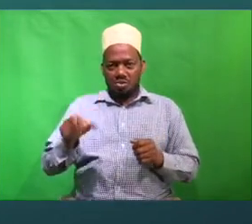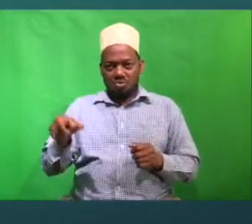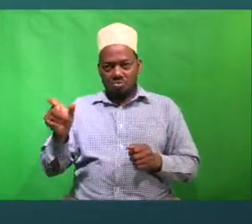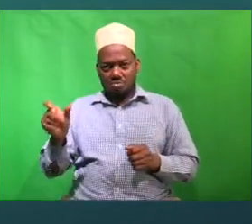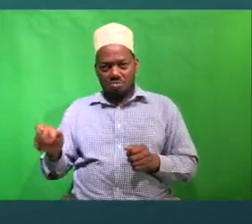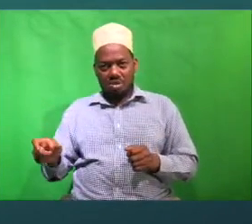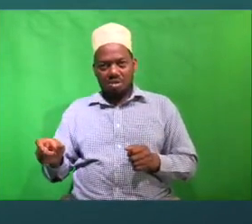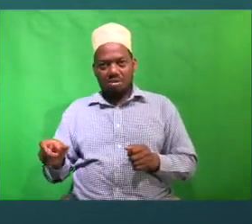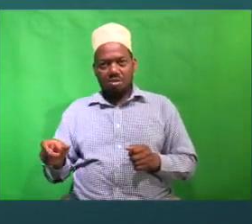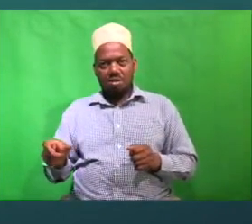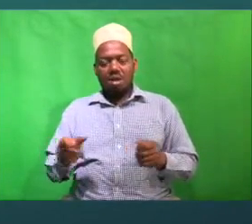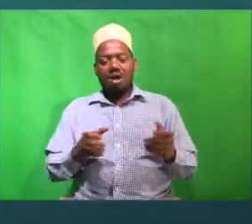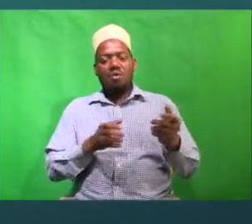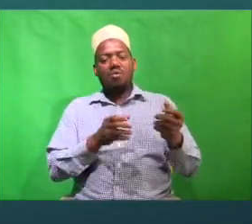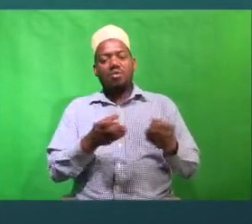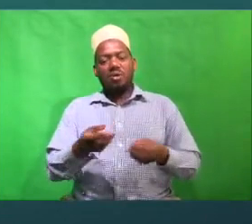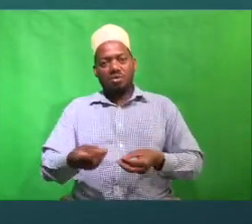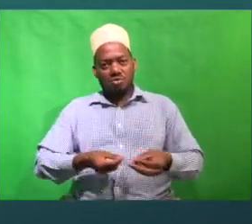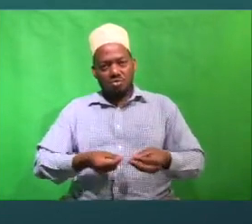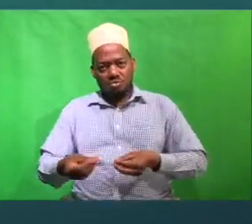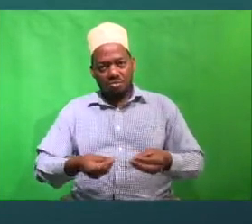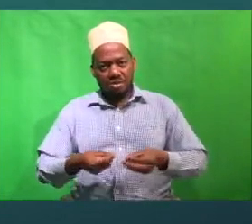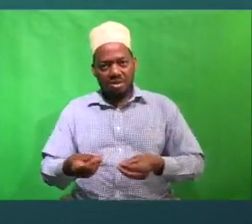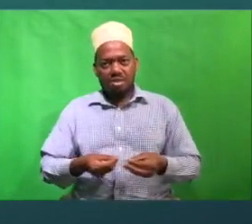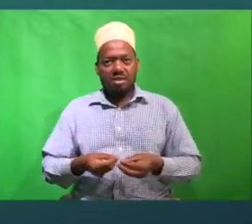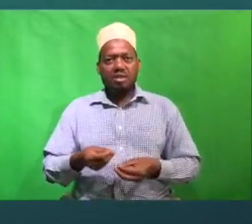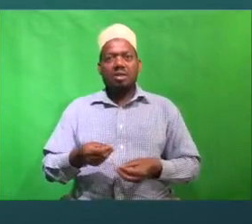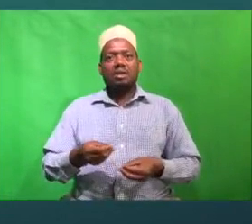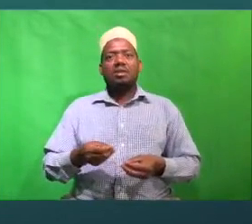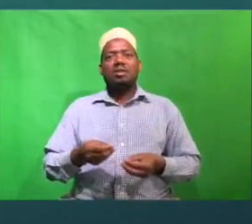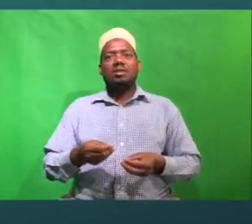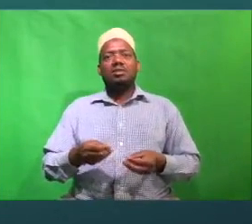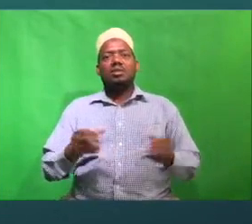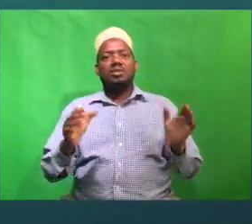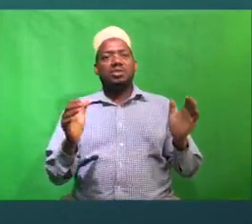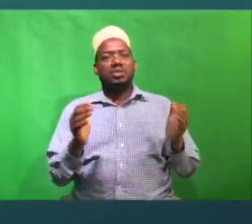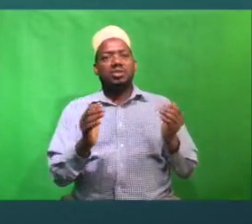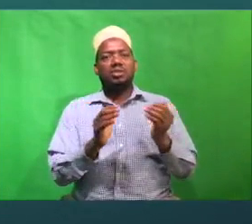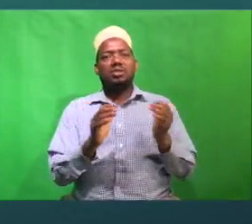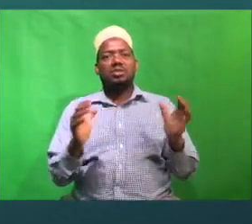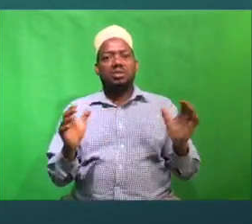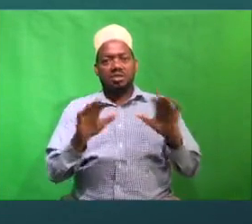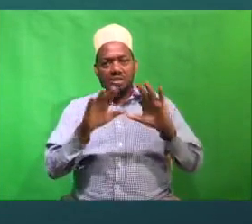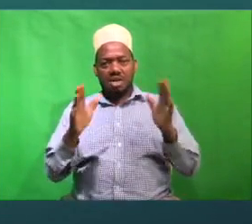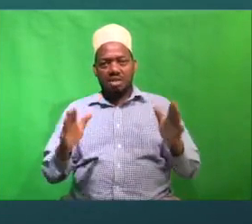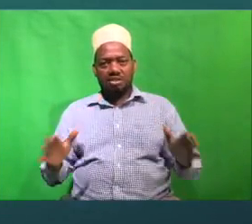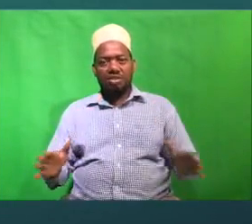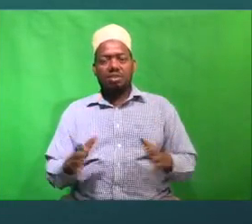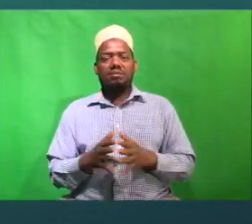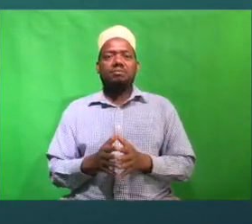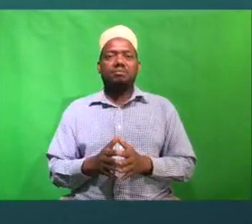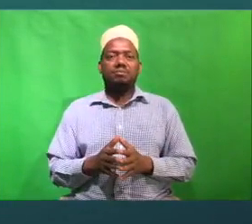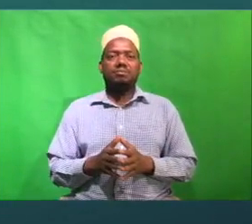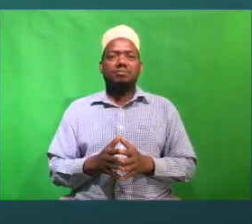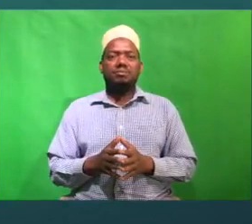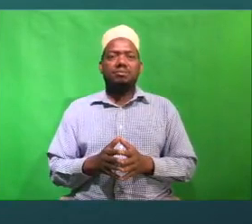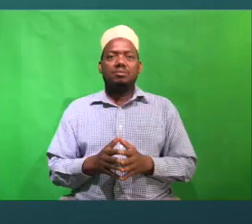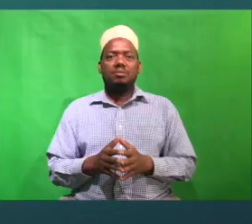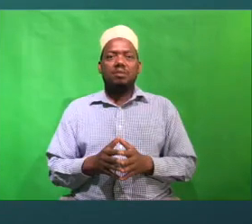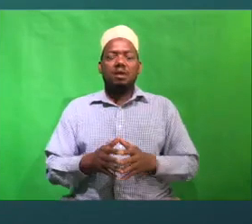This includes economic structure of the country. You can have, as we say, there is a different economic level of the